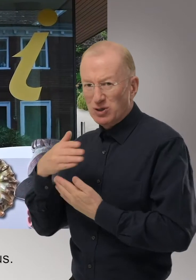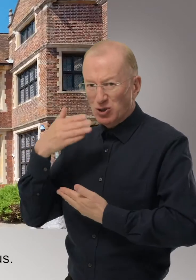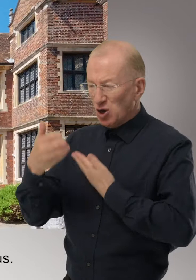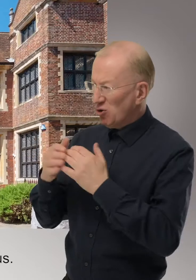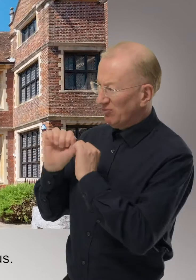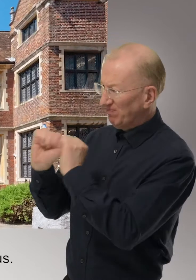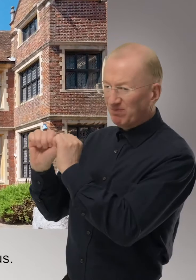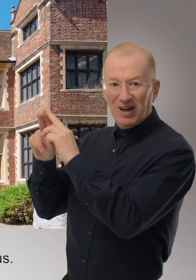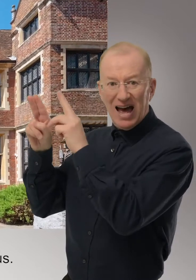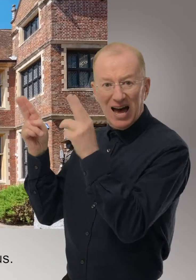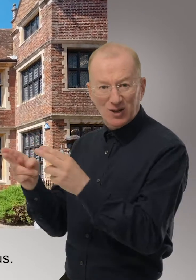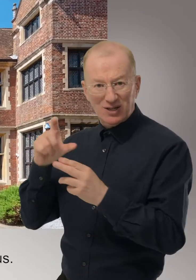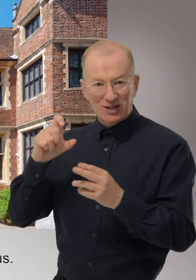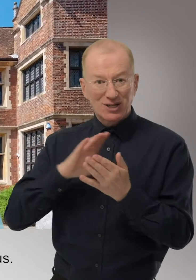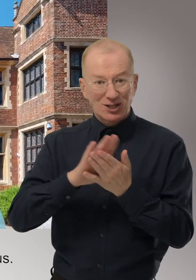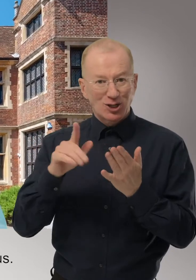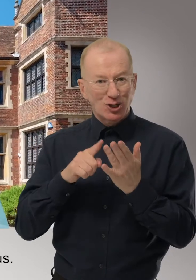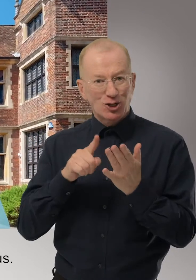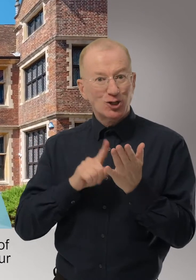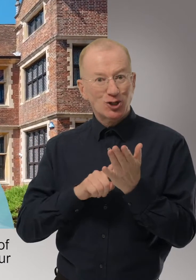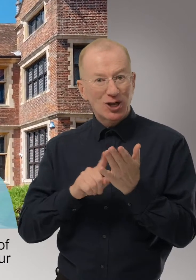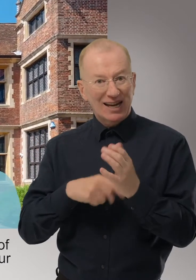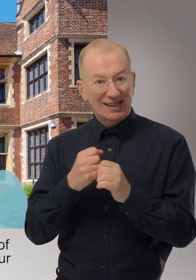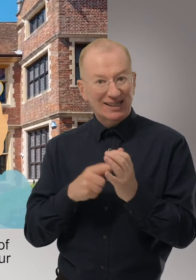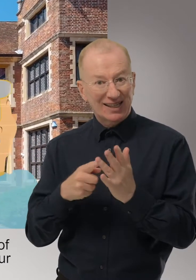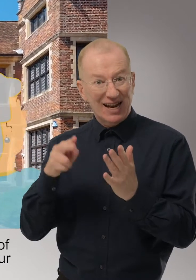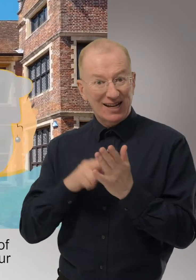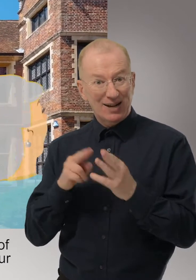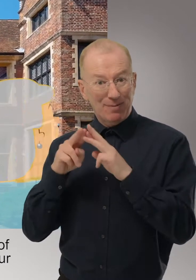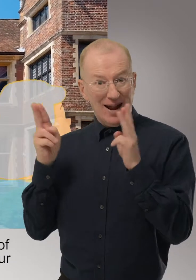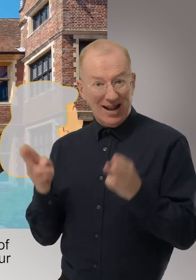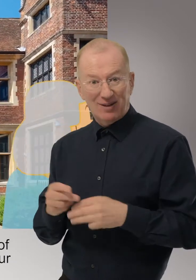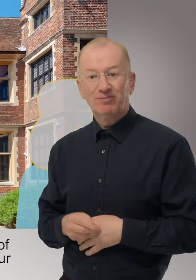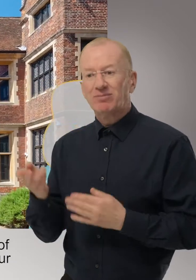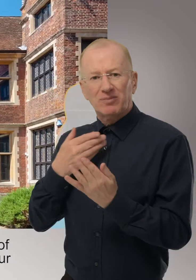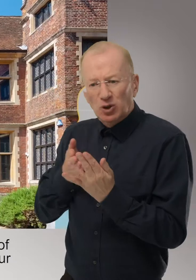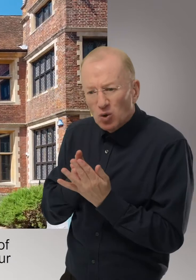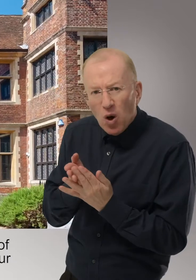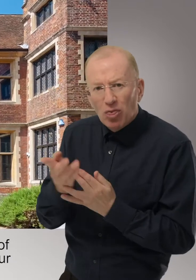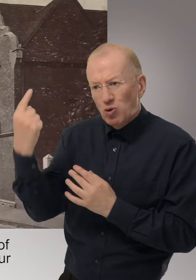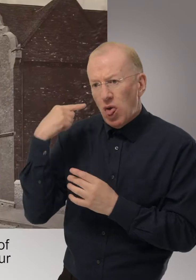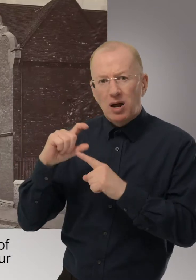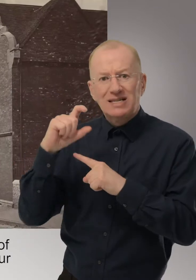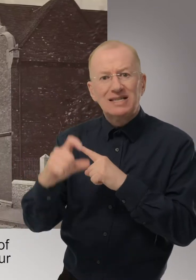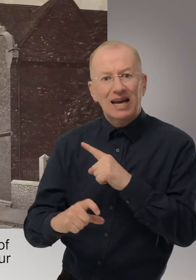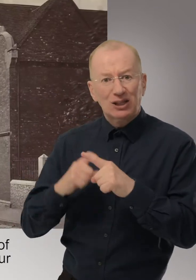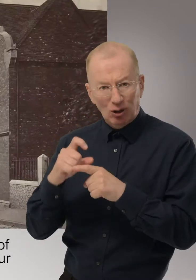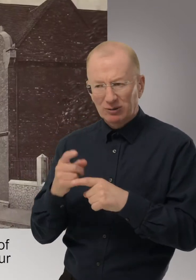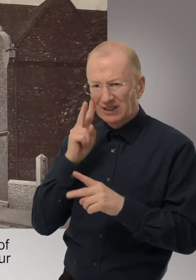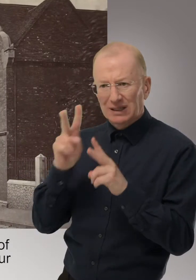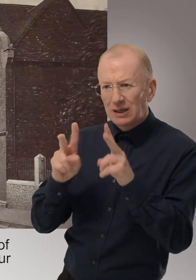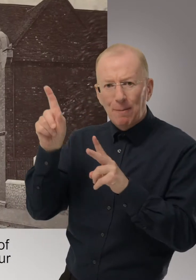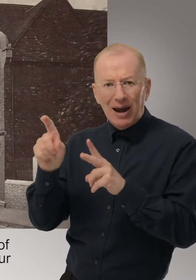museum people here, but it was not always thus. Together we will unravel the story of these walls.